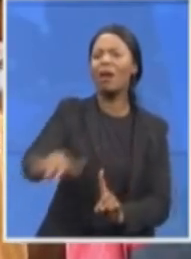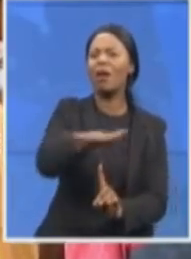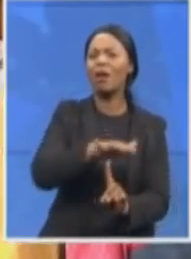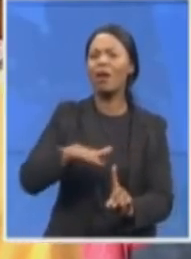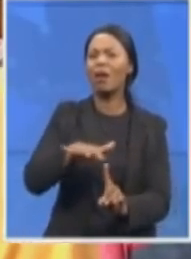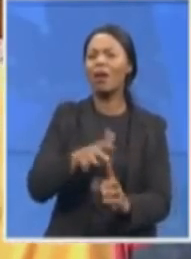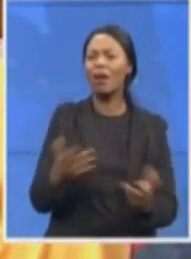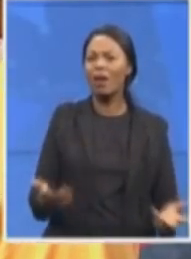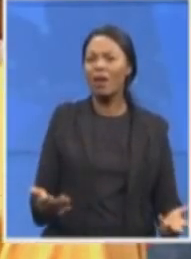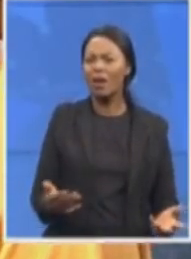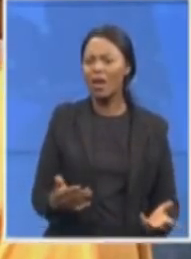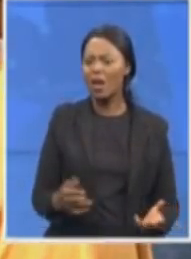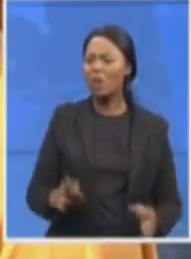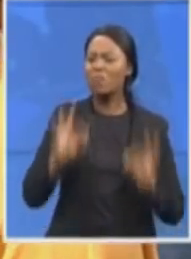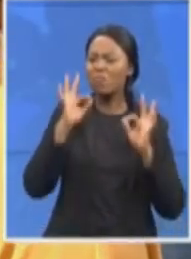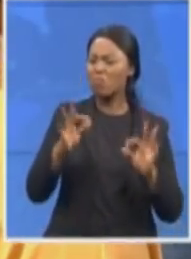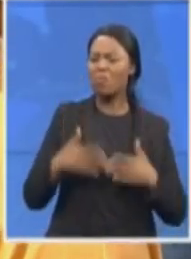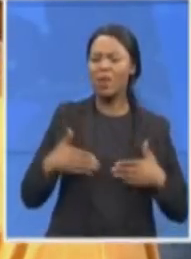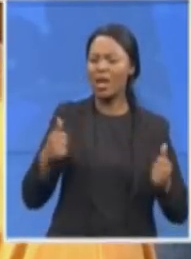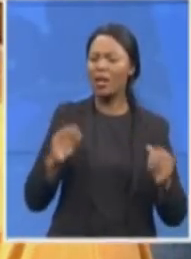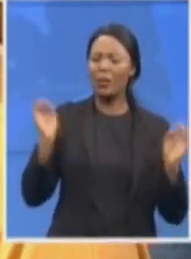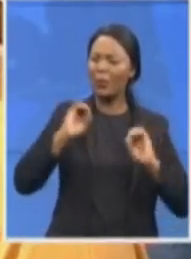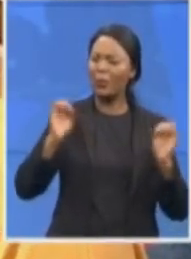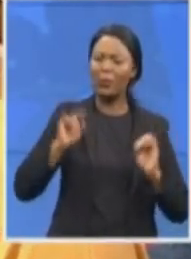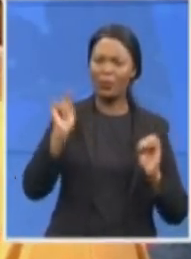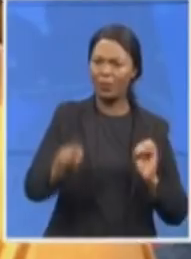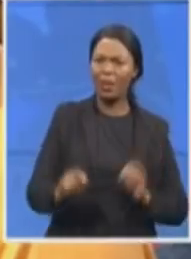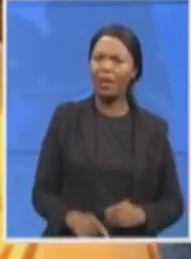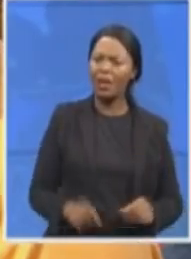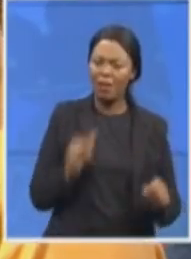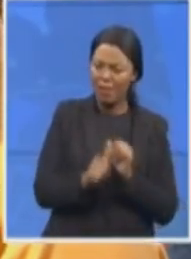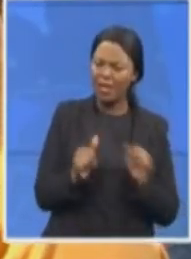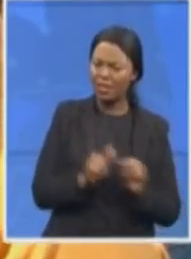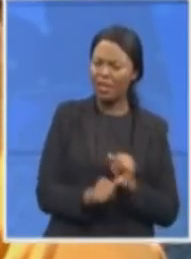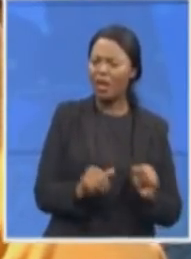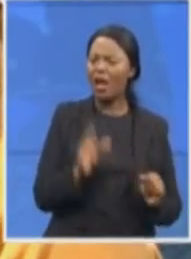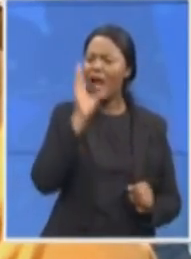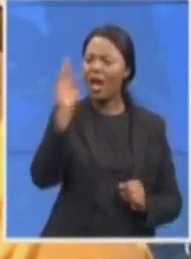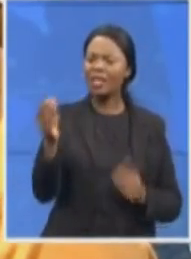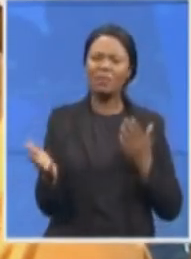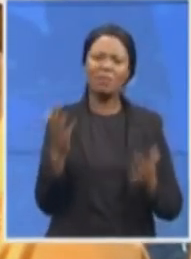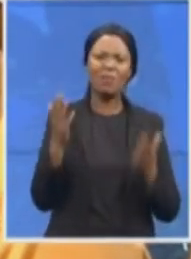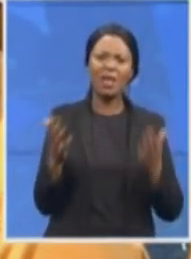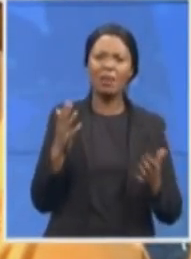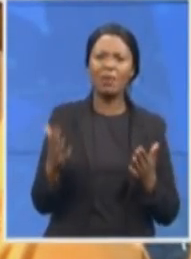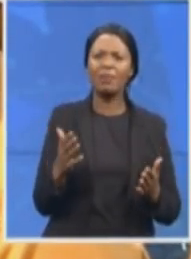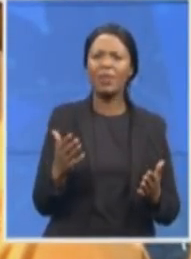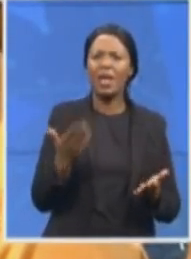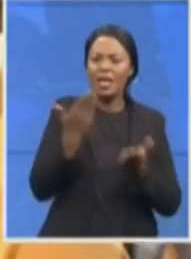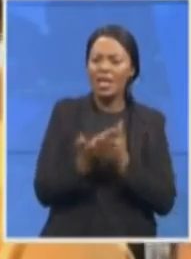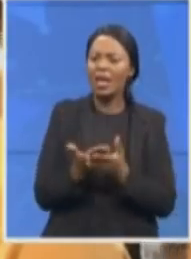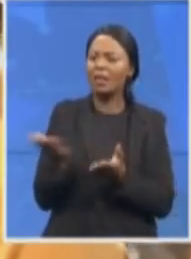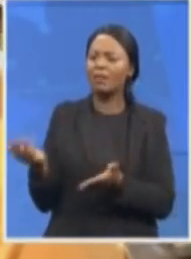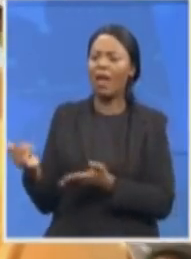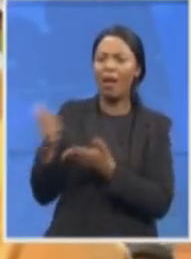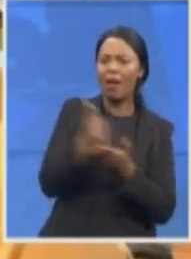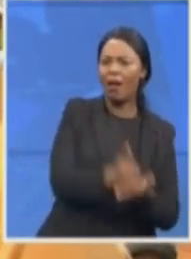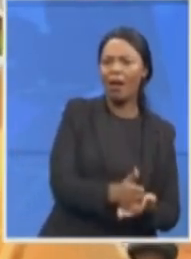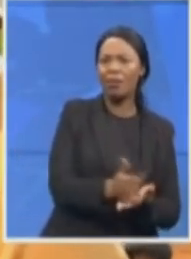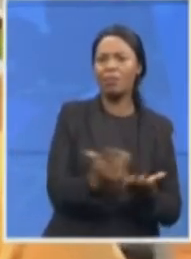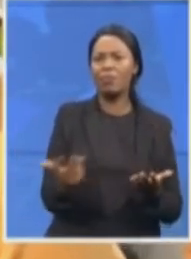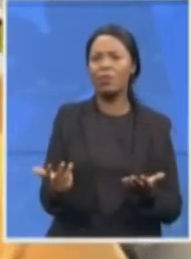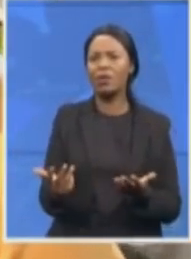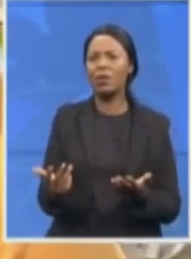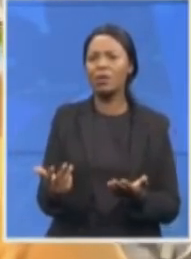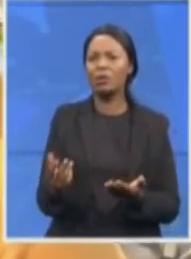Would it not be better to ask for the assistance of them to send you to a that has got